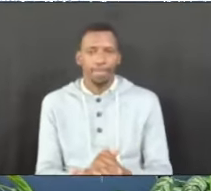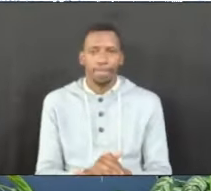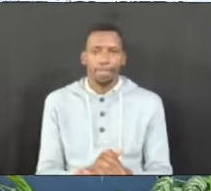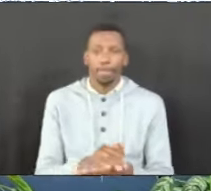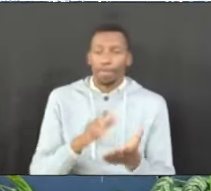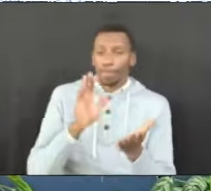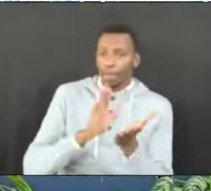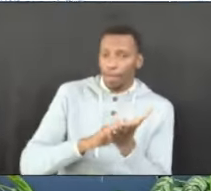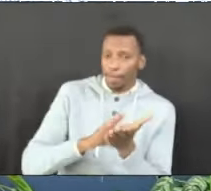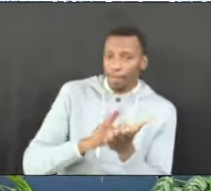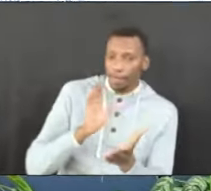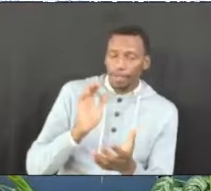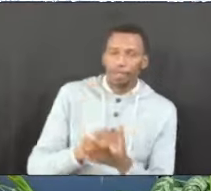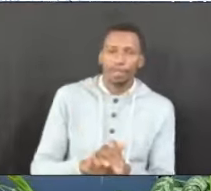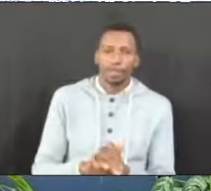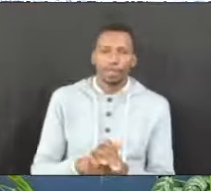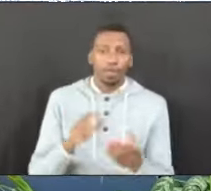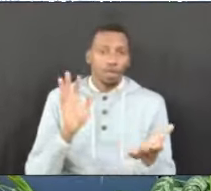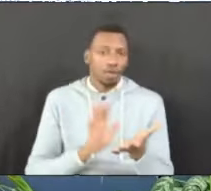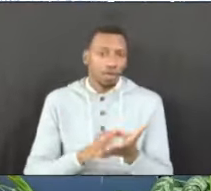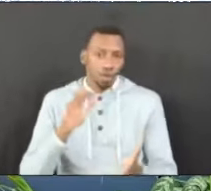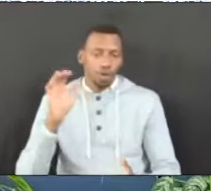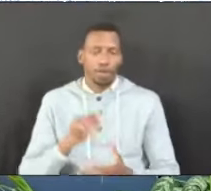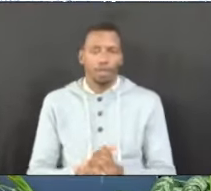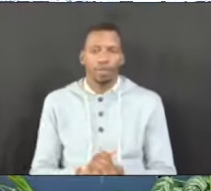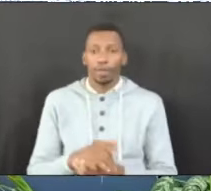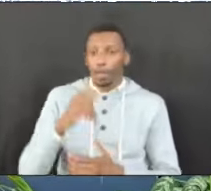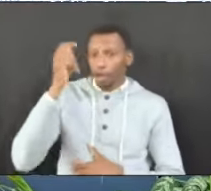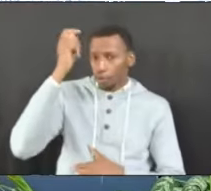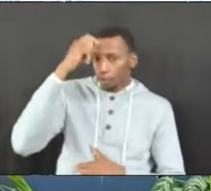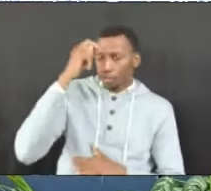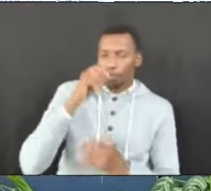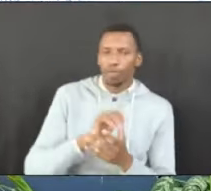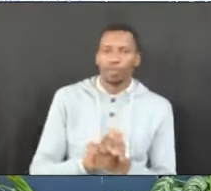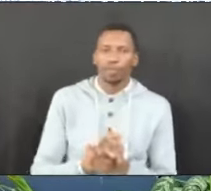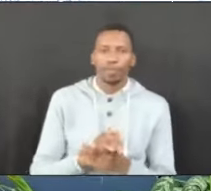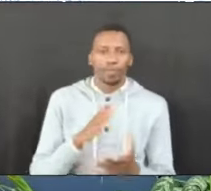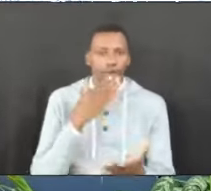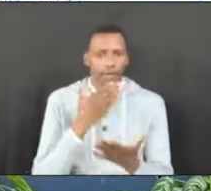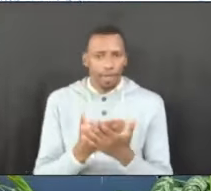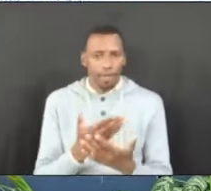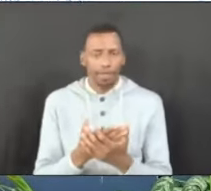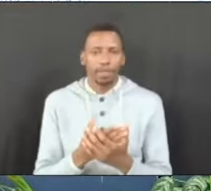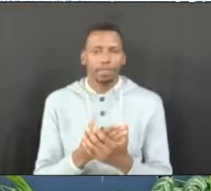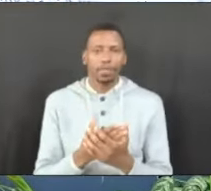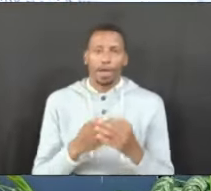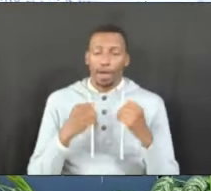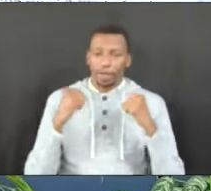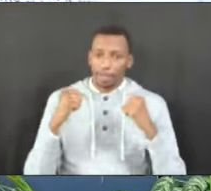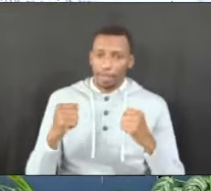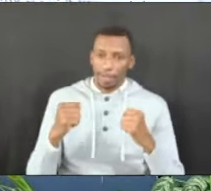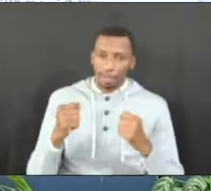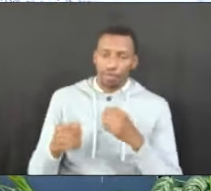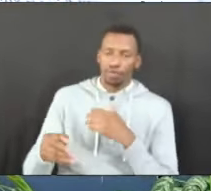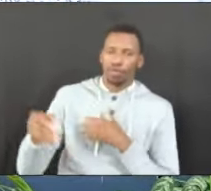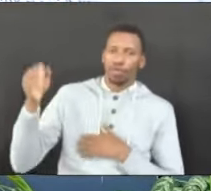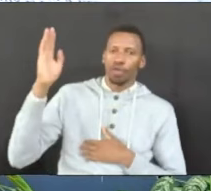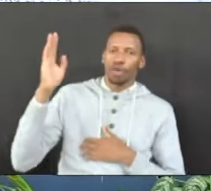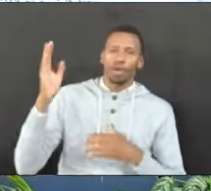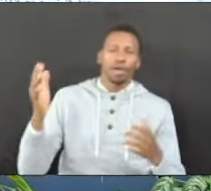wisdom and thanks and honor and power and strength be to our God forever and ever,